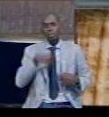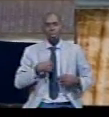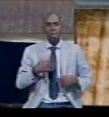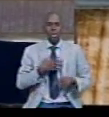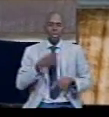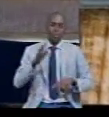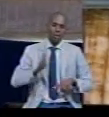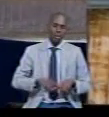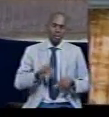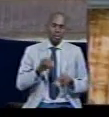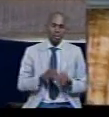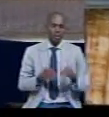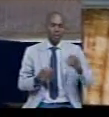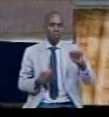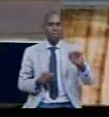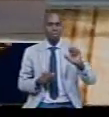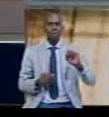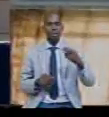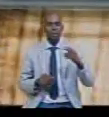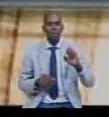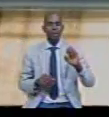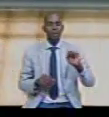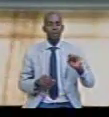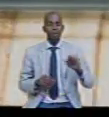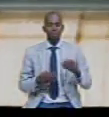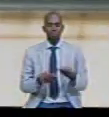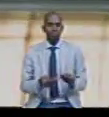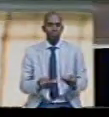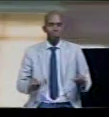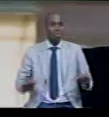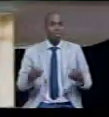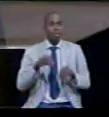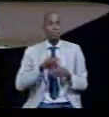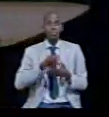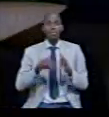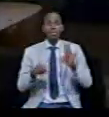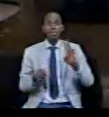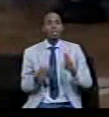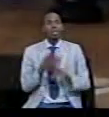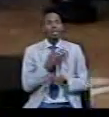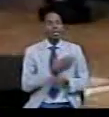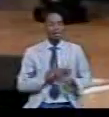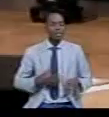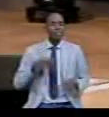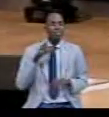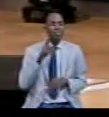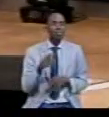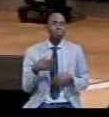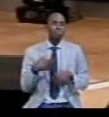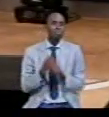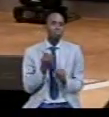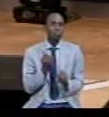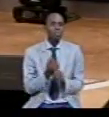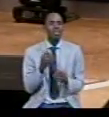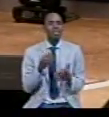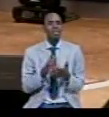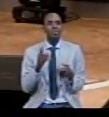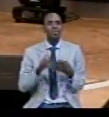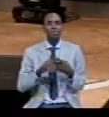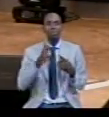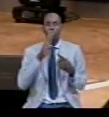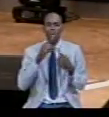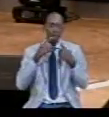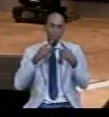in ashes. Look at verse 7. In verse 7 it says, and he caused it to be